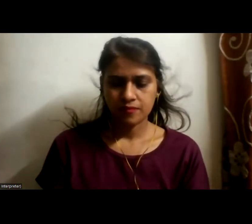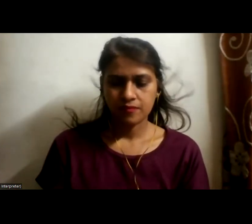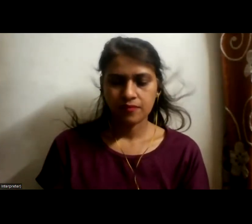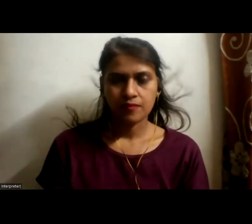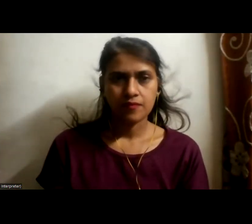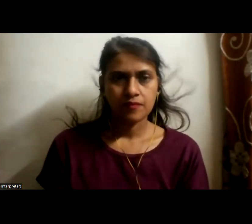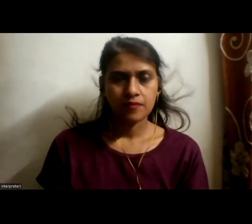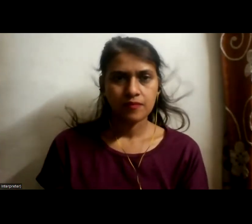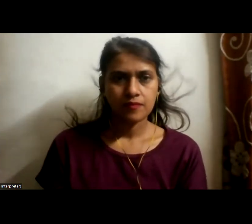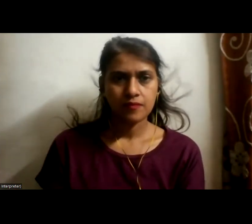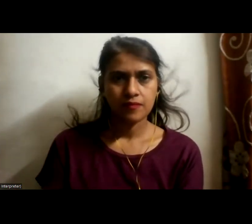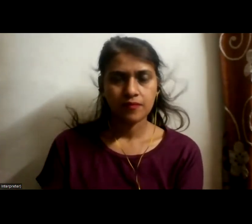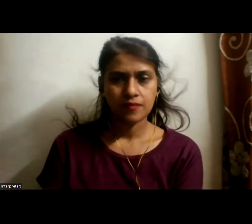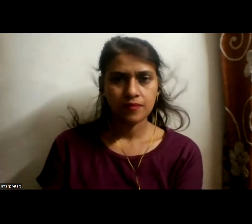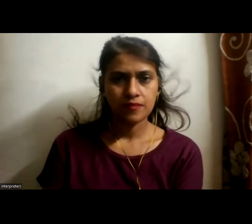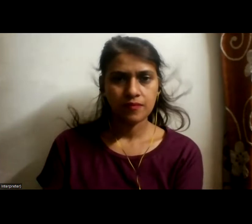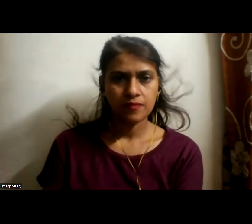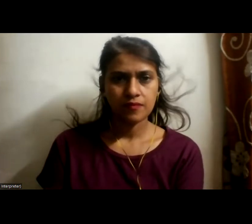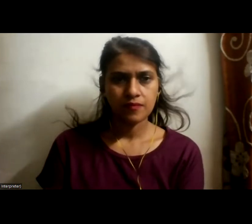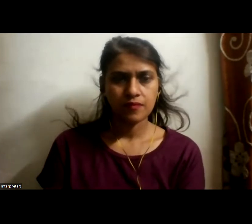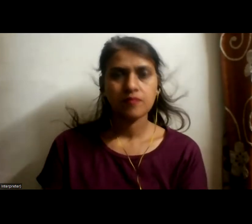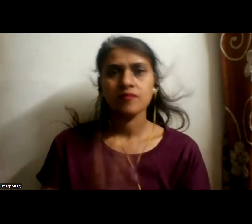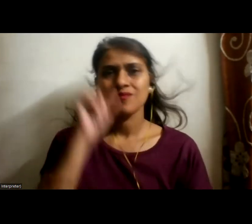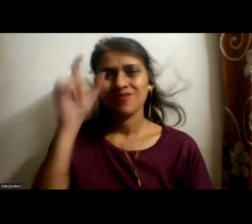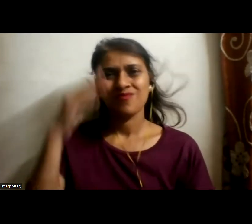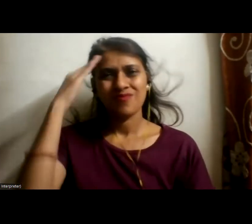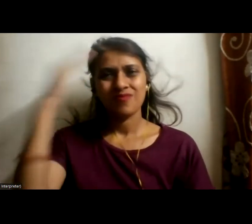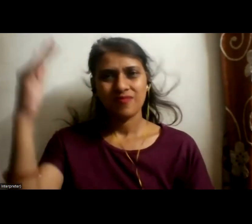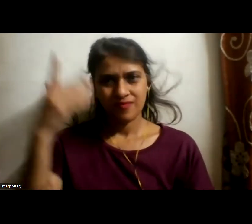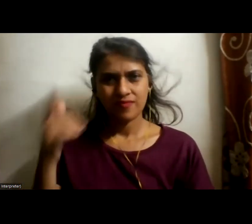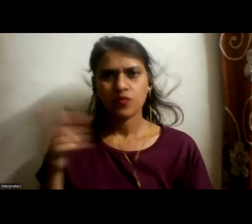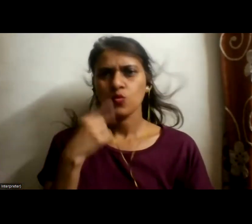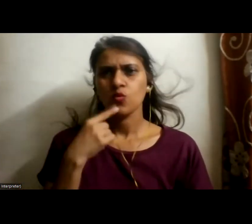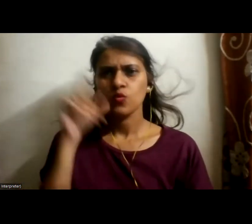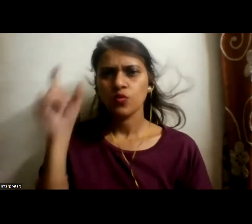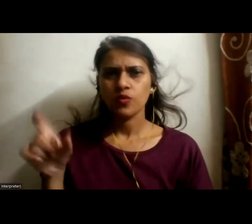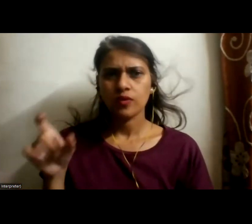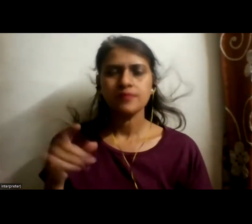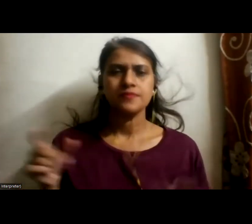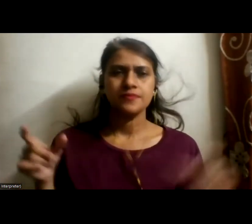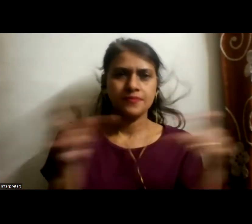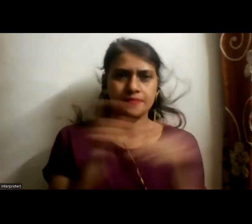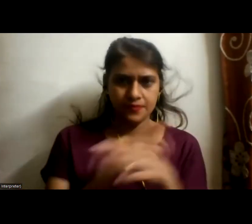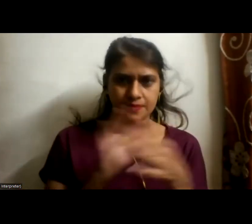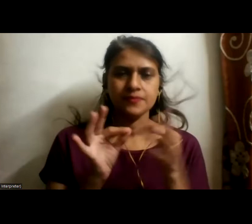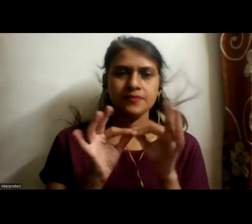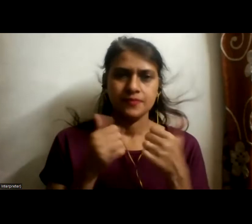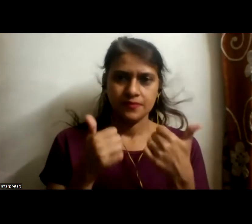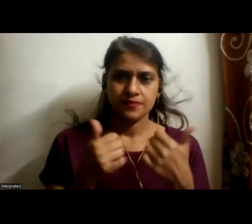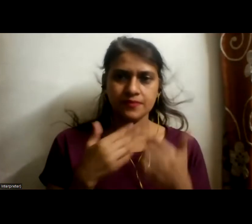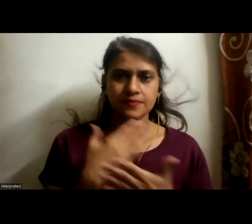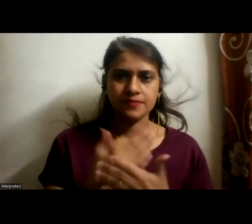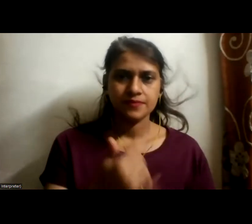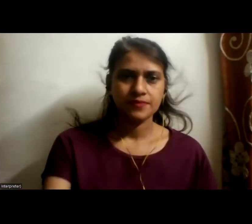Excuse me, brother. Yes, sir. Hello. Yes, who is this? Yes, this is Lavansh. Actually, I